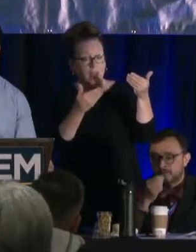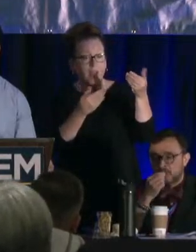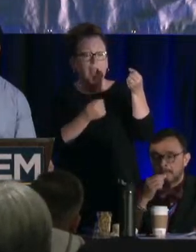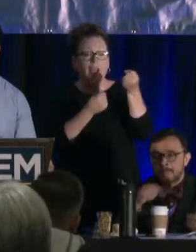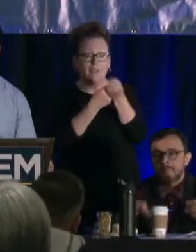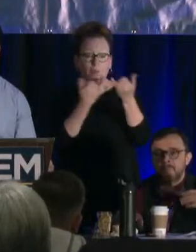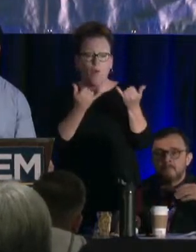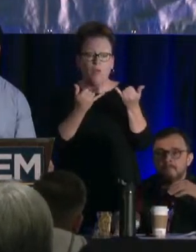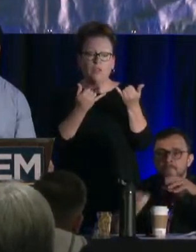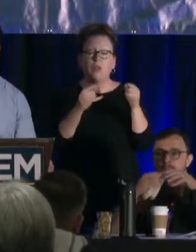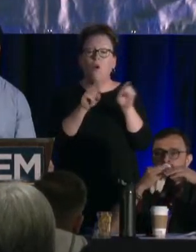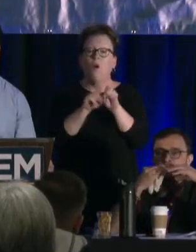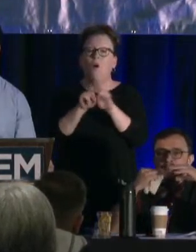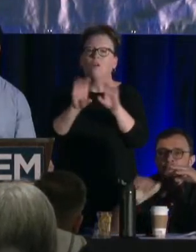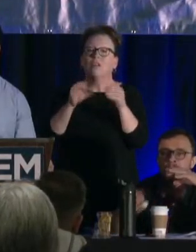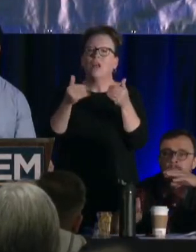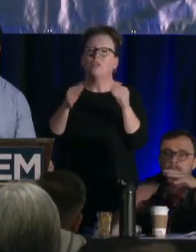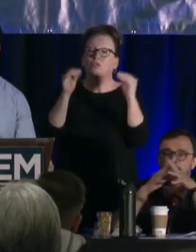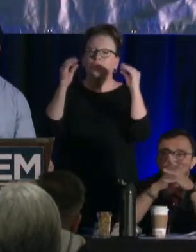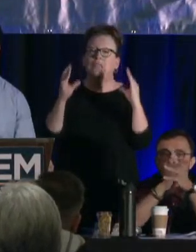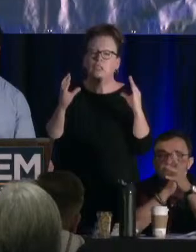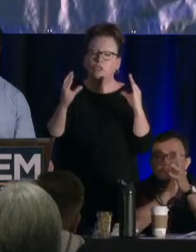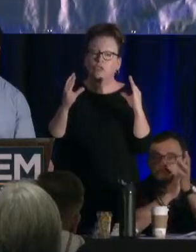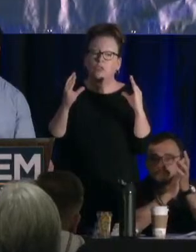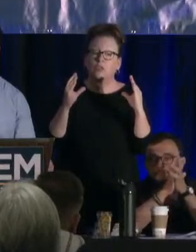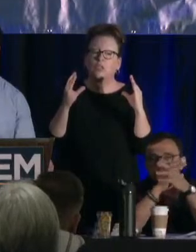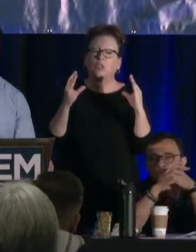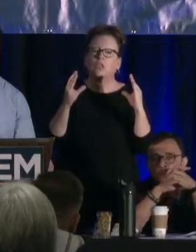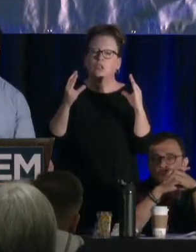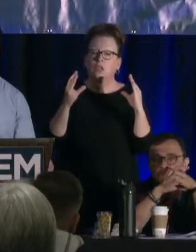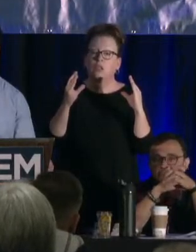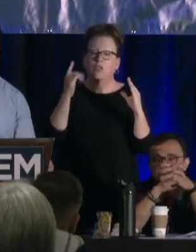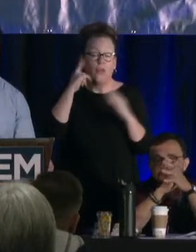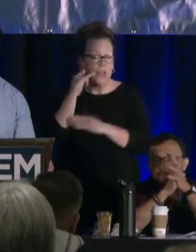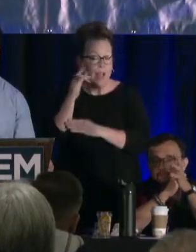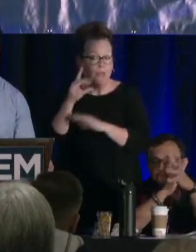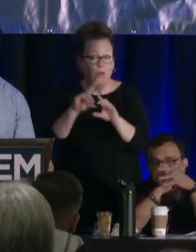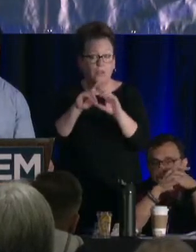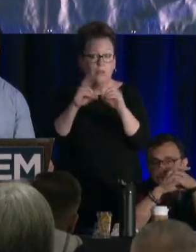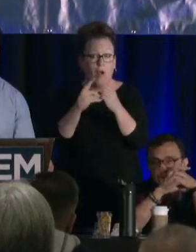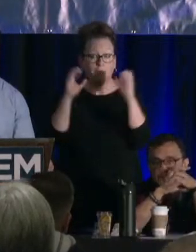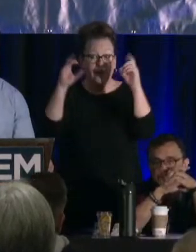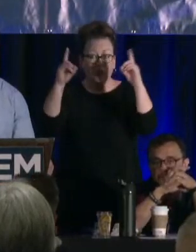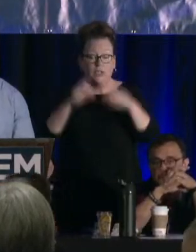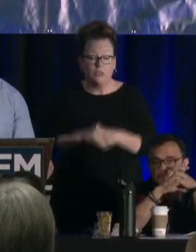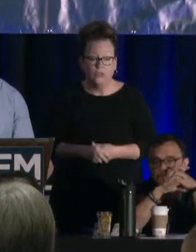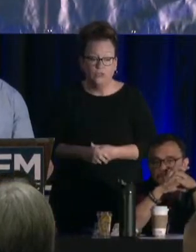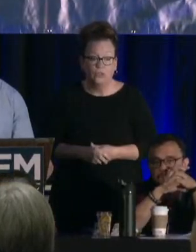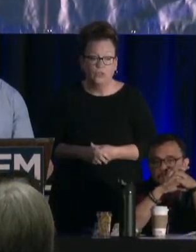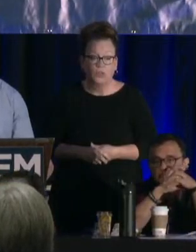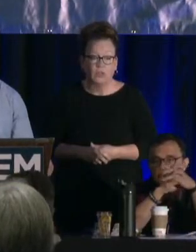also a classroom teacher of 30 years and the director of teacher recruitment for the California Department of Education.